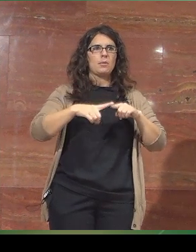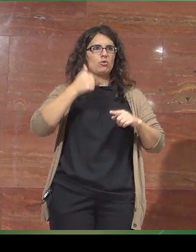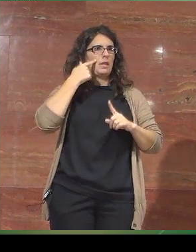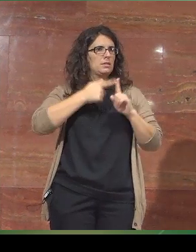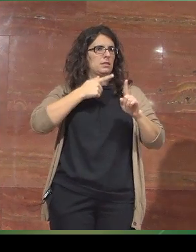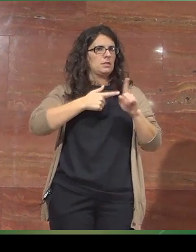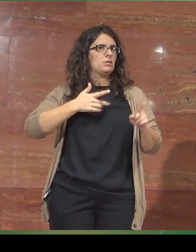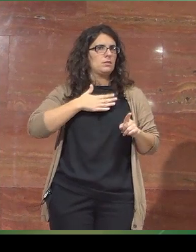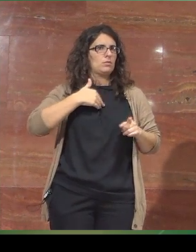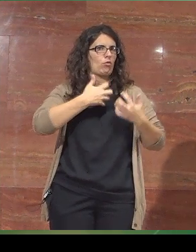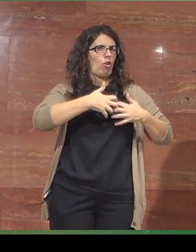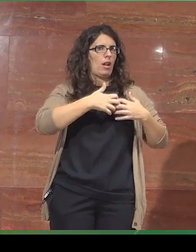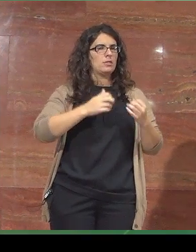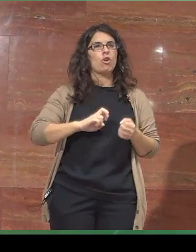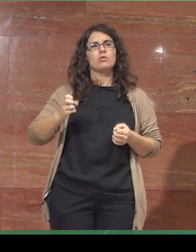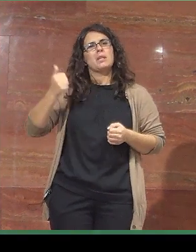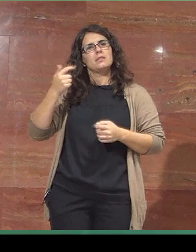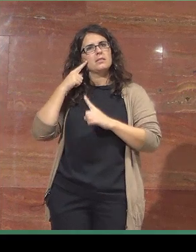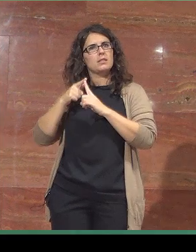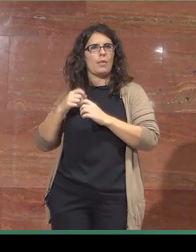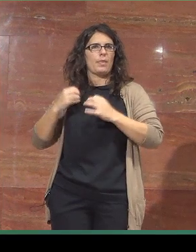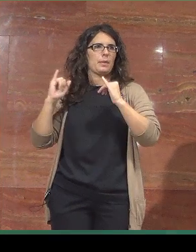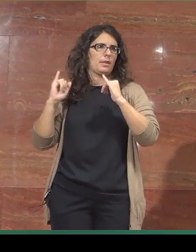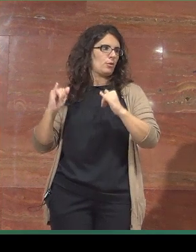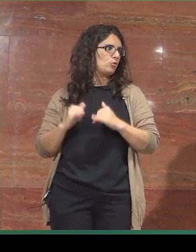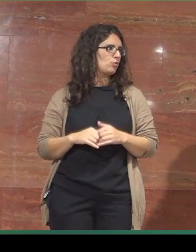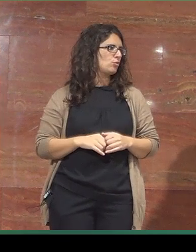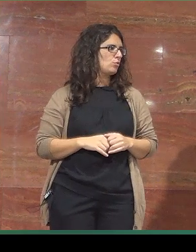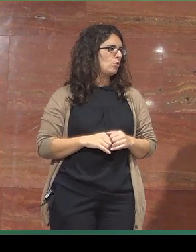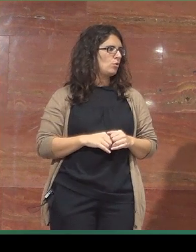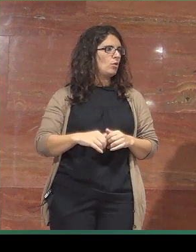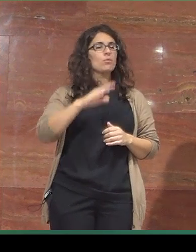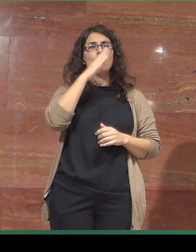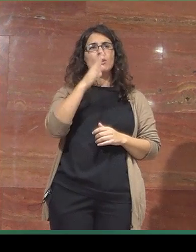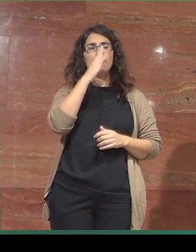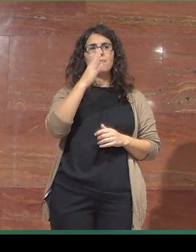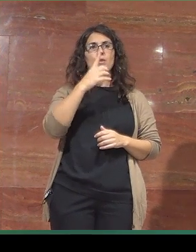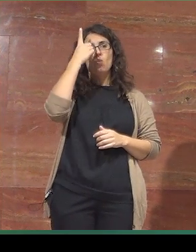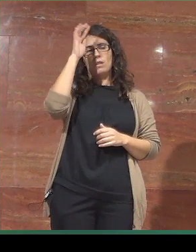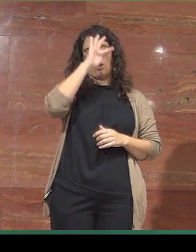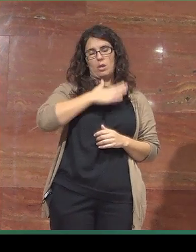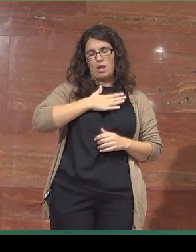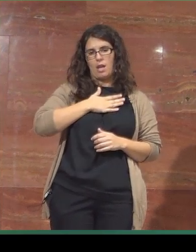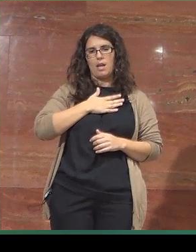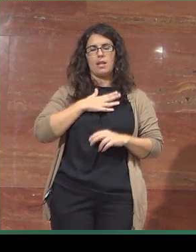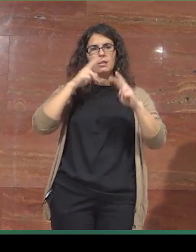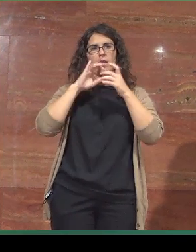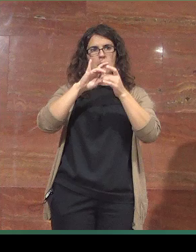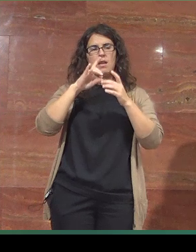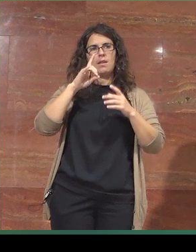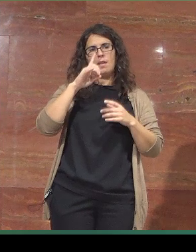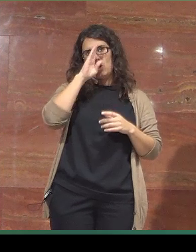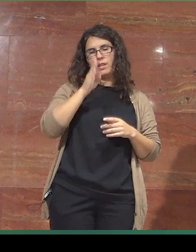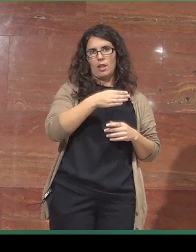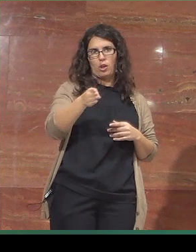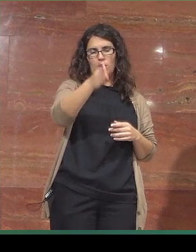fun dimension. Because one of the theory I have about orientation, when are